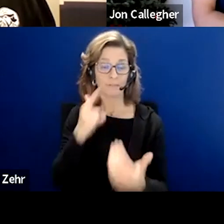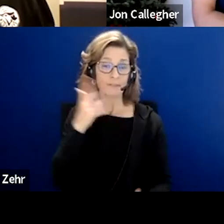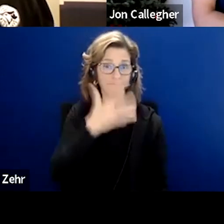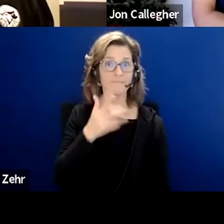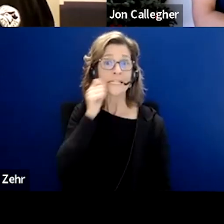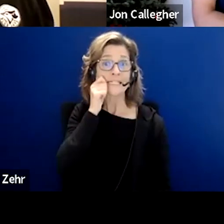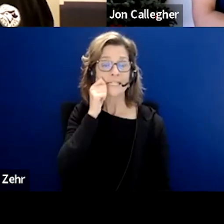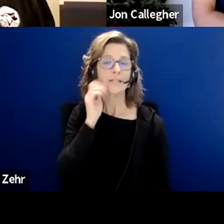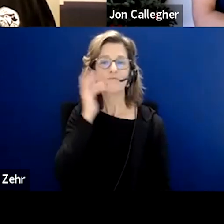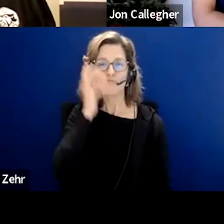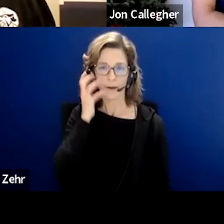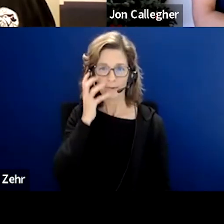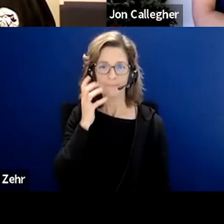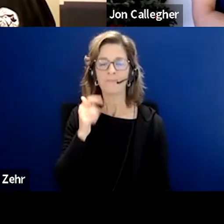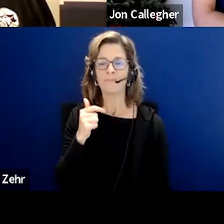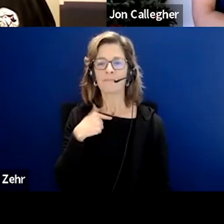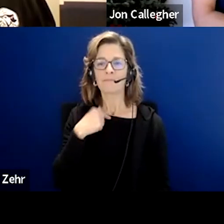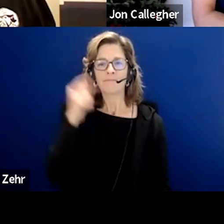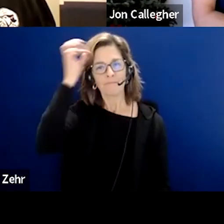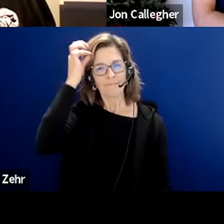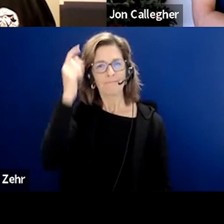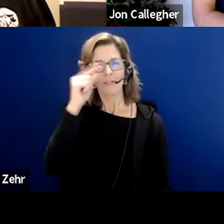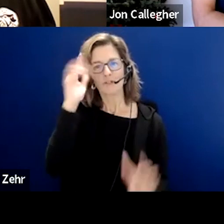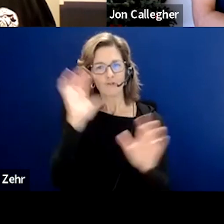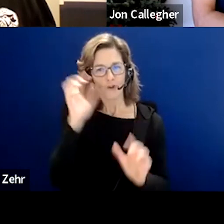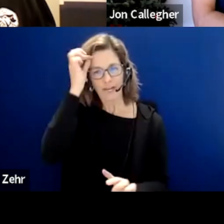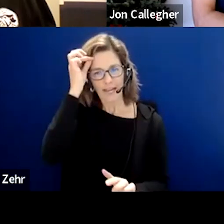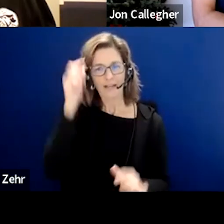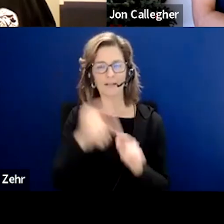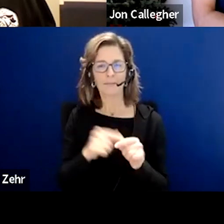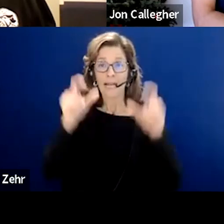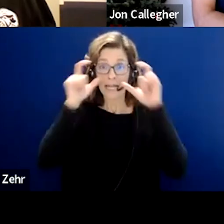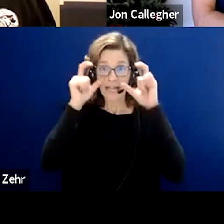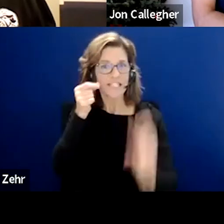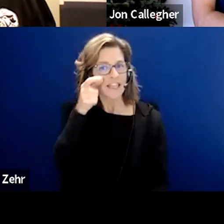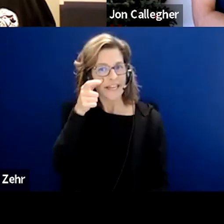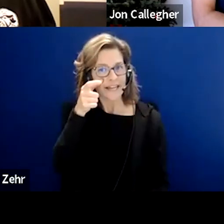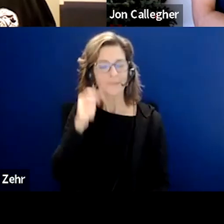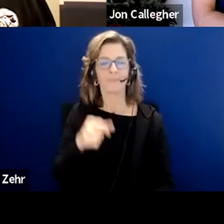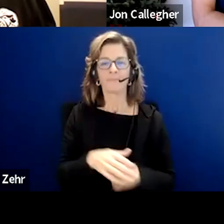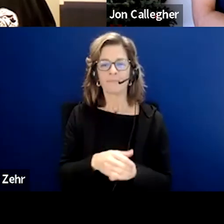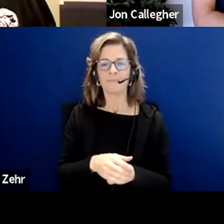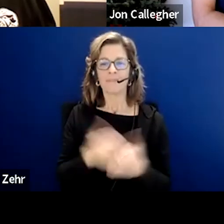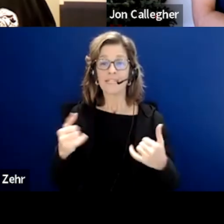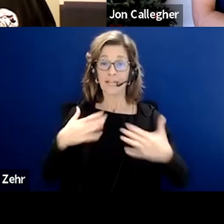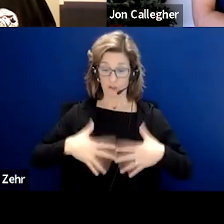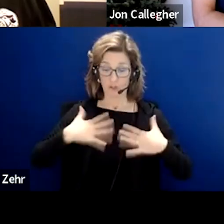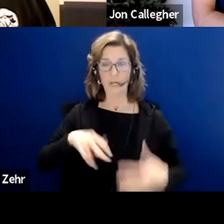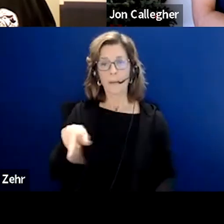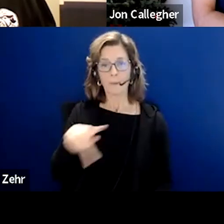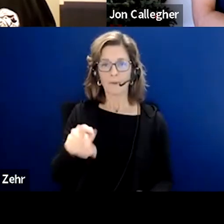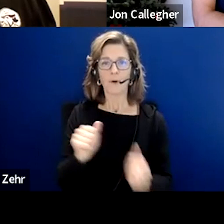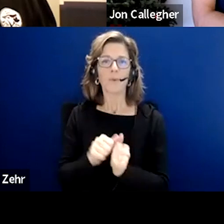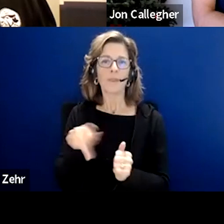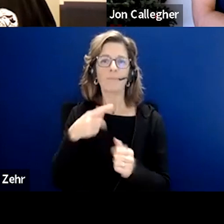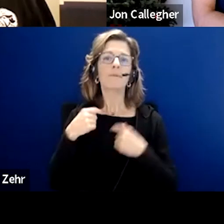man with dark hair and very thick glasses. And today I'm wearing a purple sweater with a purple shirt and a